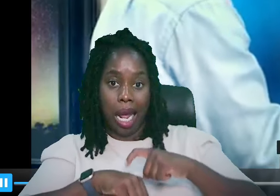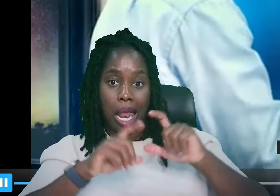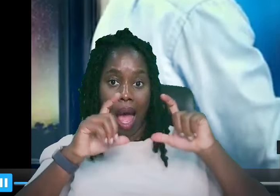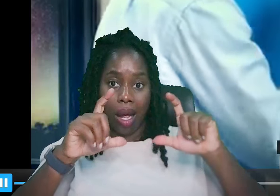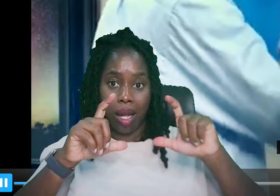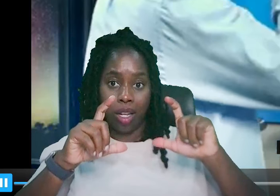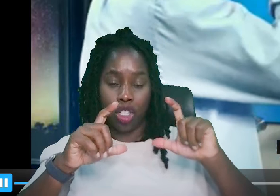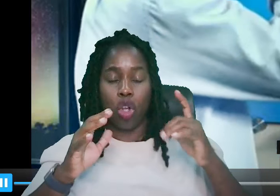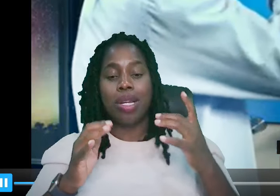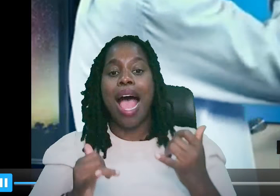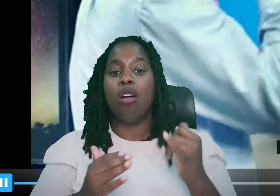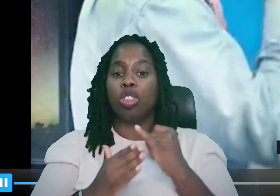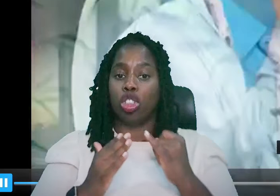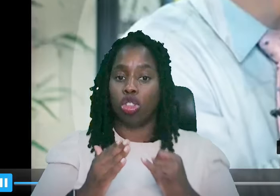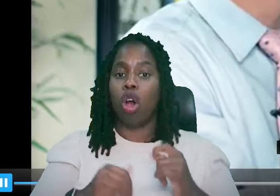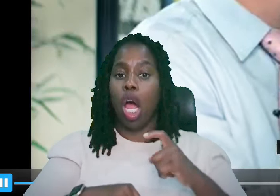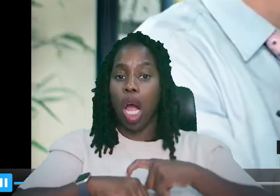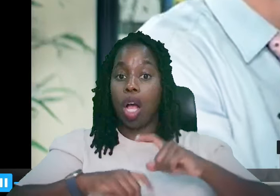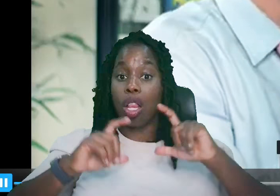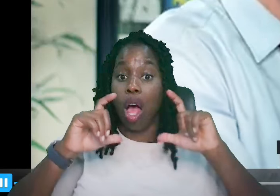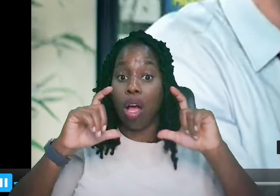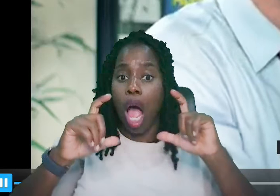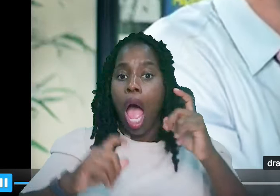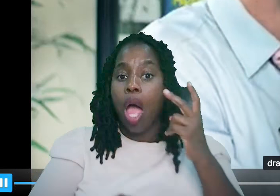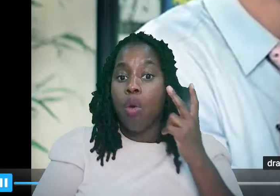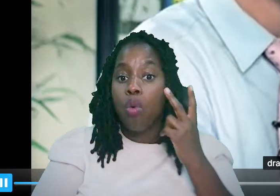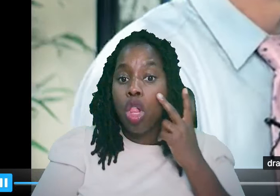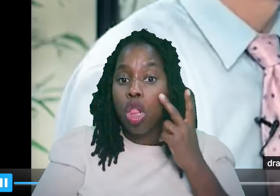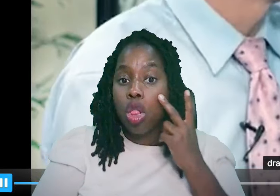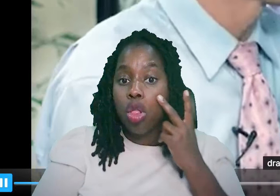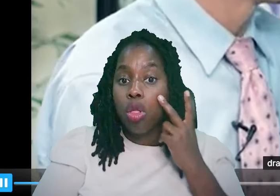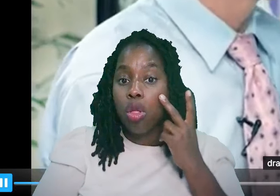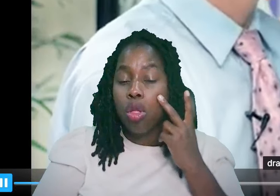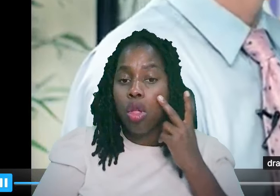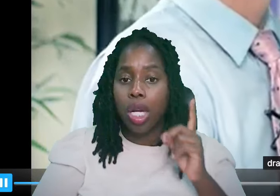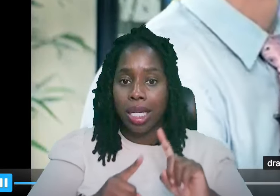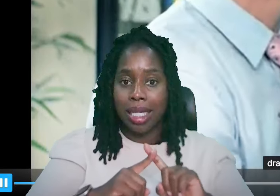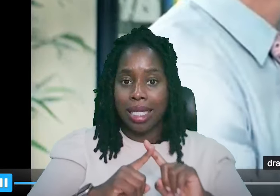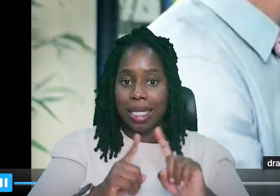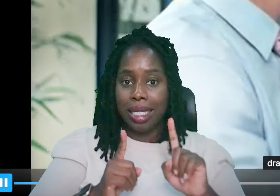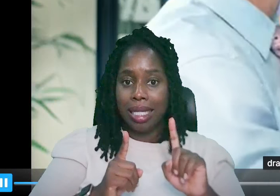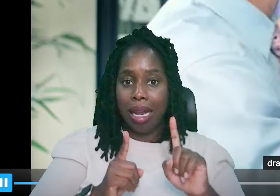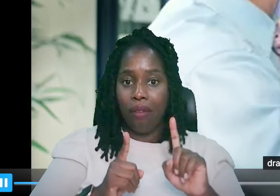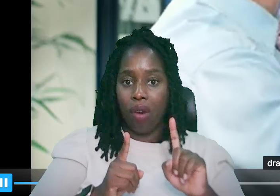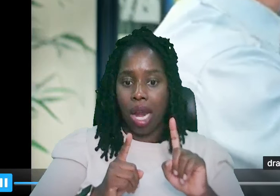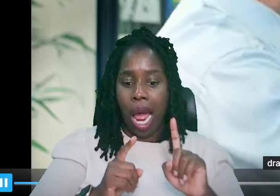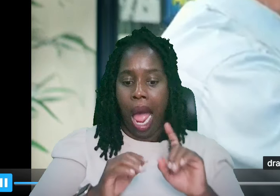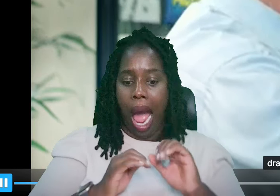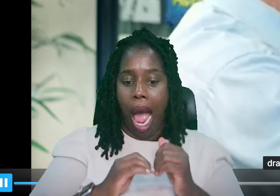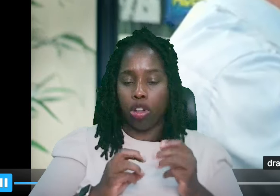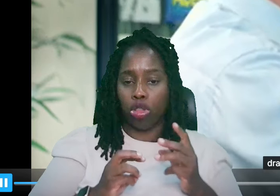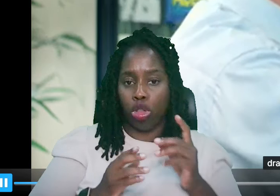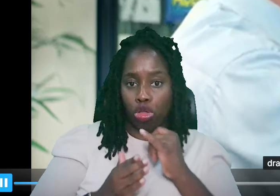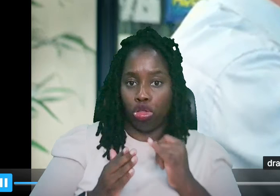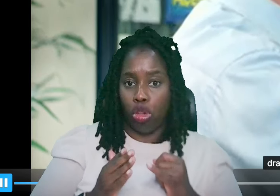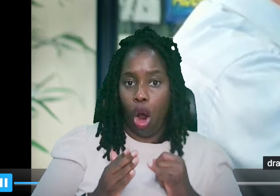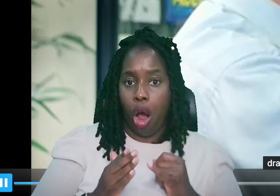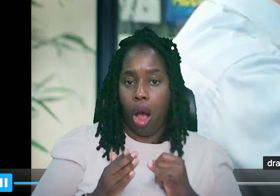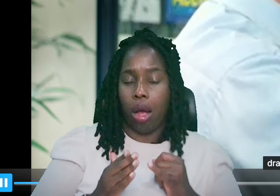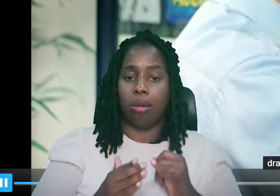like the one we were looking at. And what we'll do is we'll just take a look at the different ways to draw an angle. So